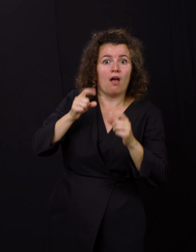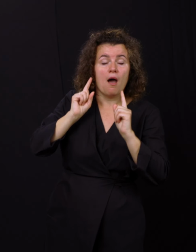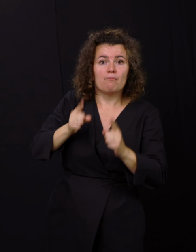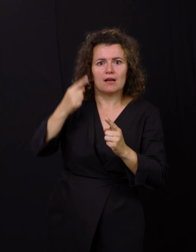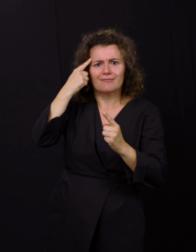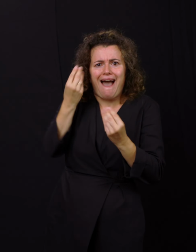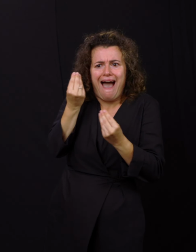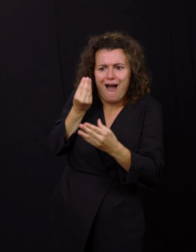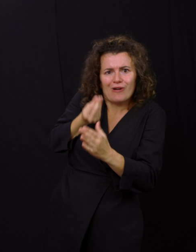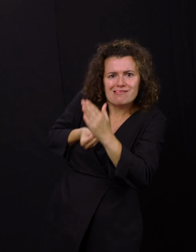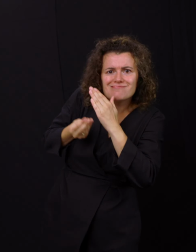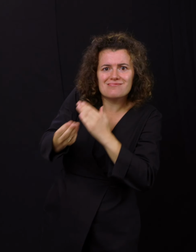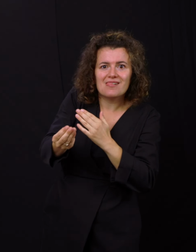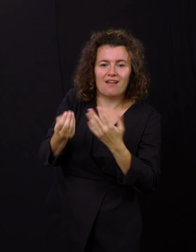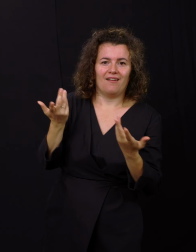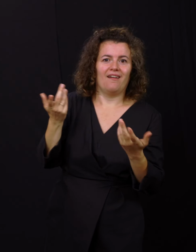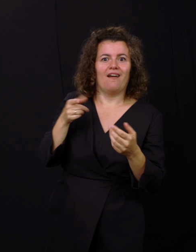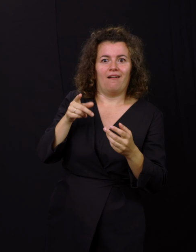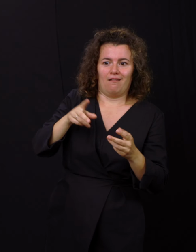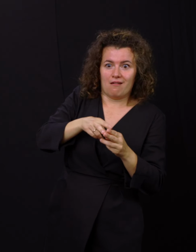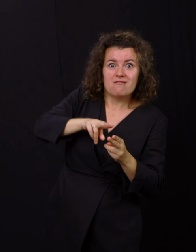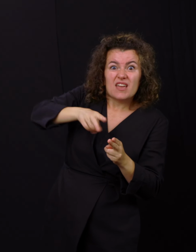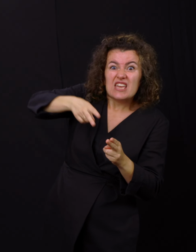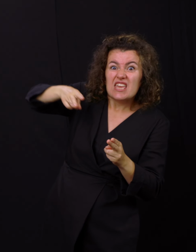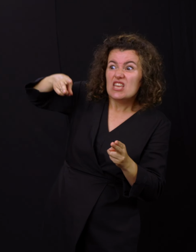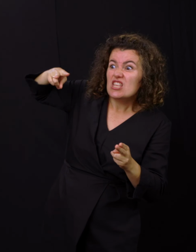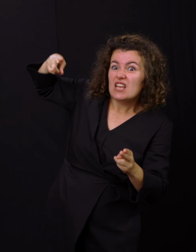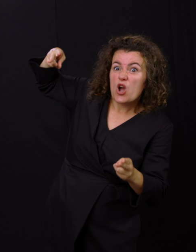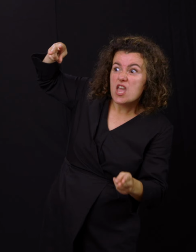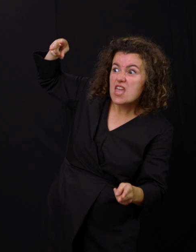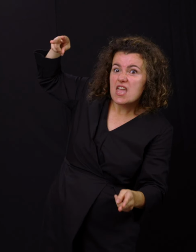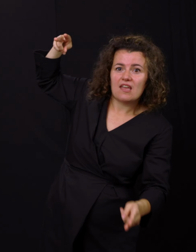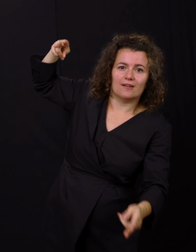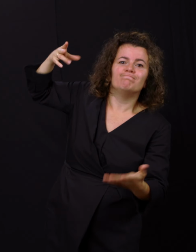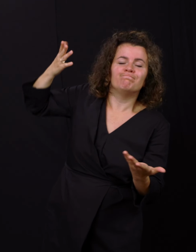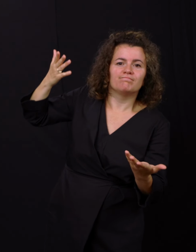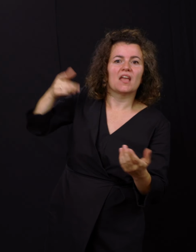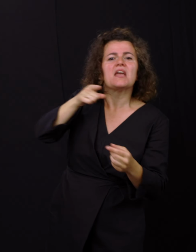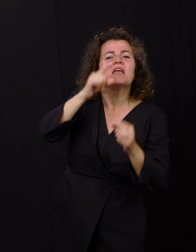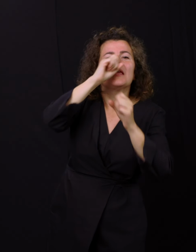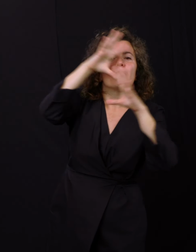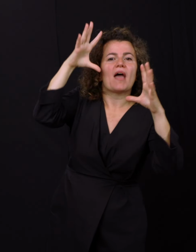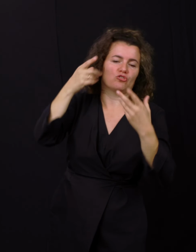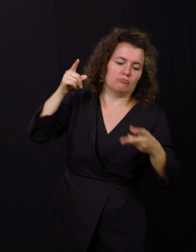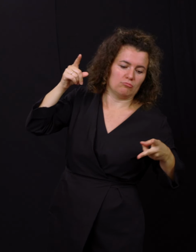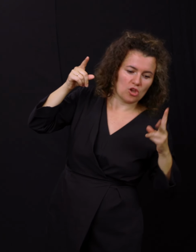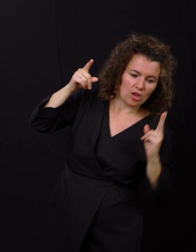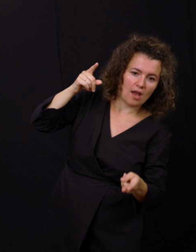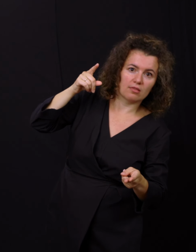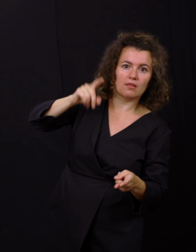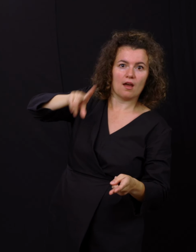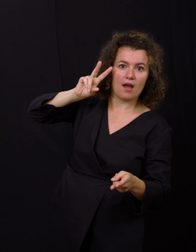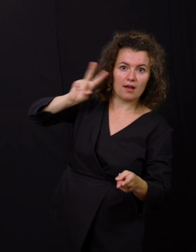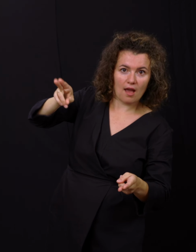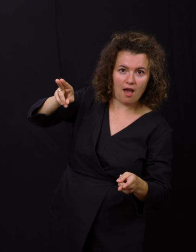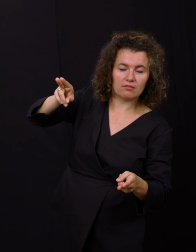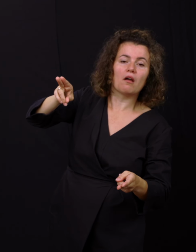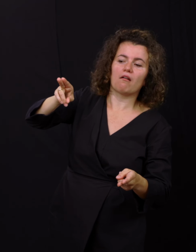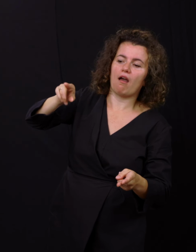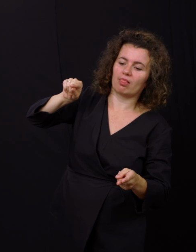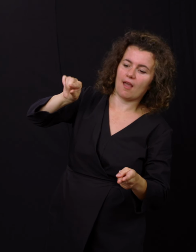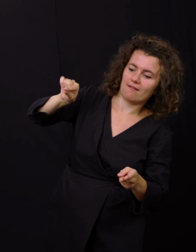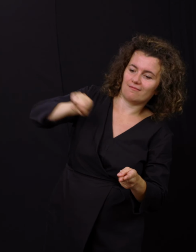about it as, scissors that are going to go into the gene and then cut the region where the mutation is and repair it.